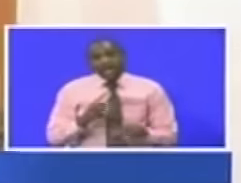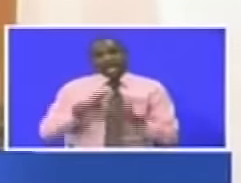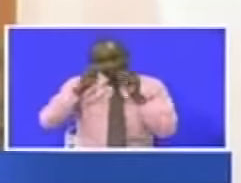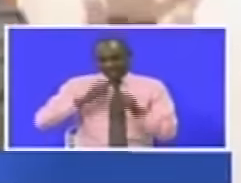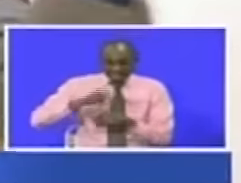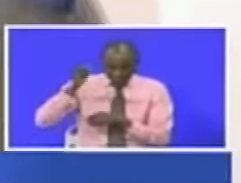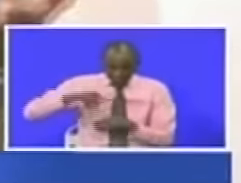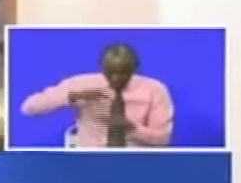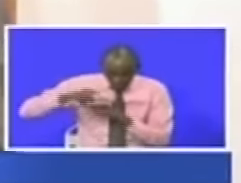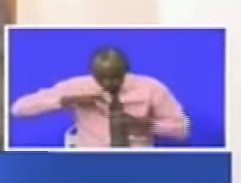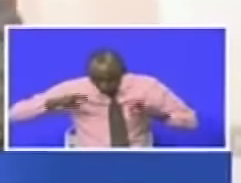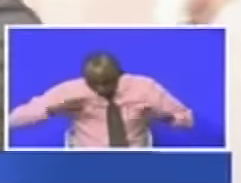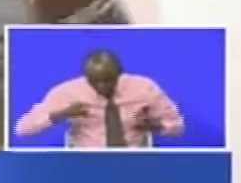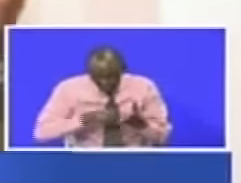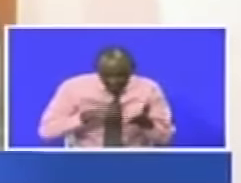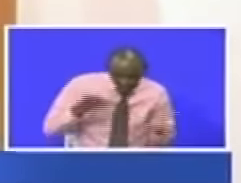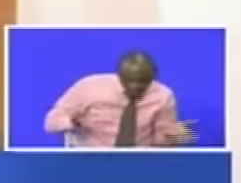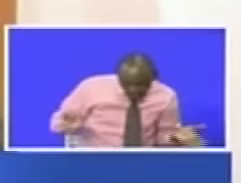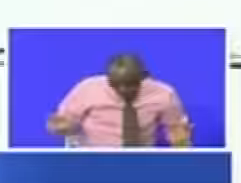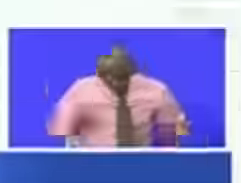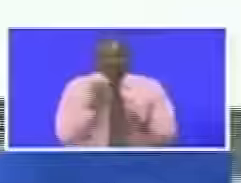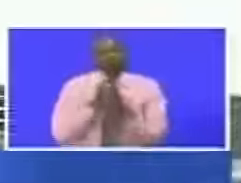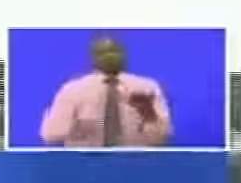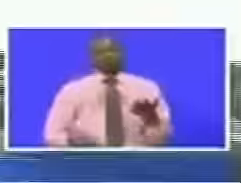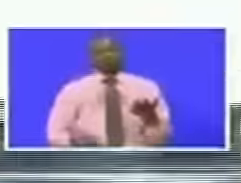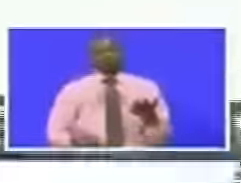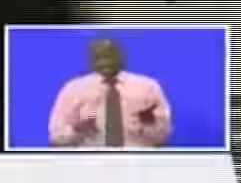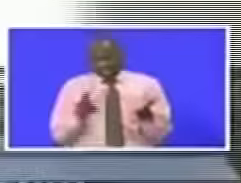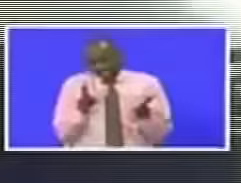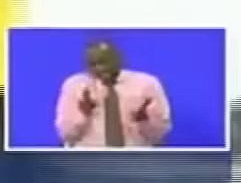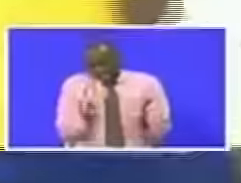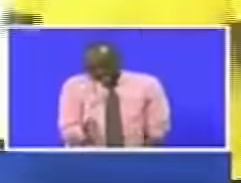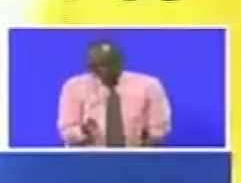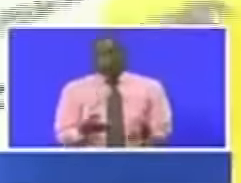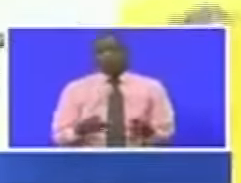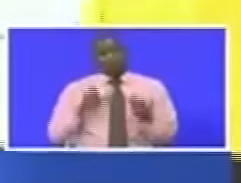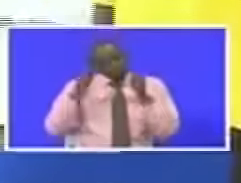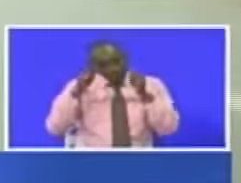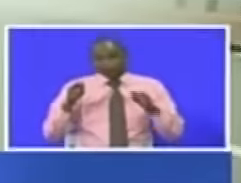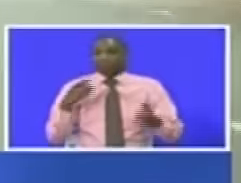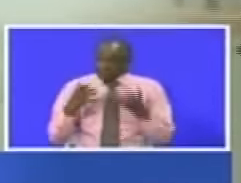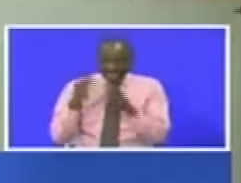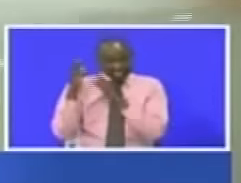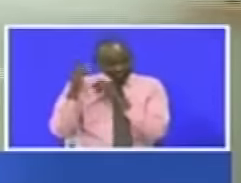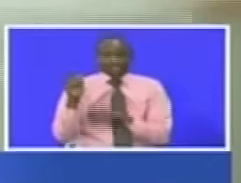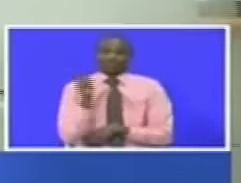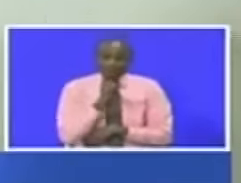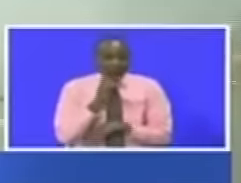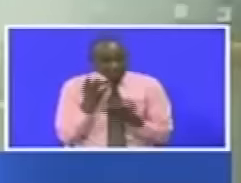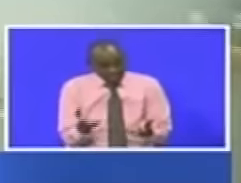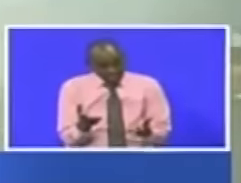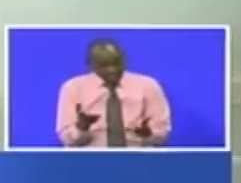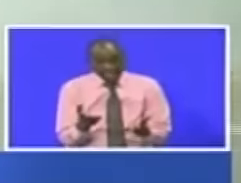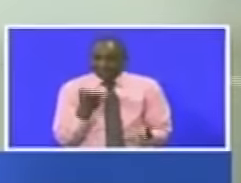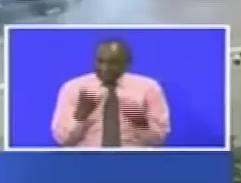wapekue, kama kuna makosa, tujue tutafanya nini. But aside from the running battles expected on the streets, the